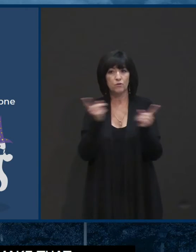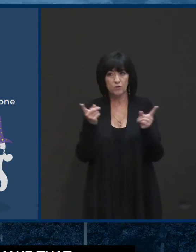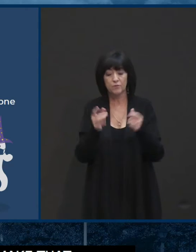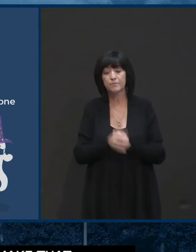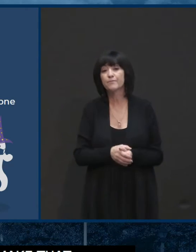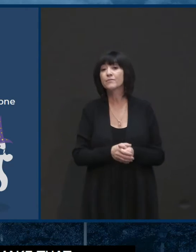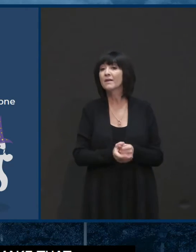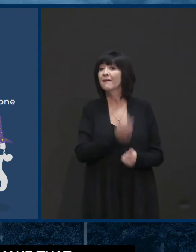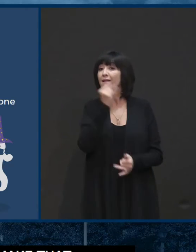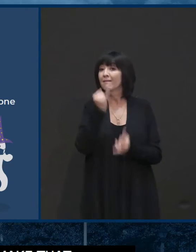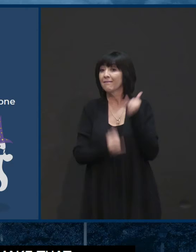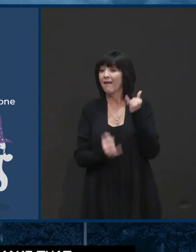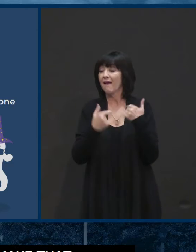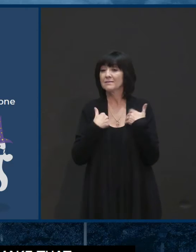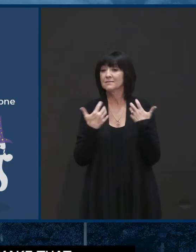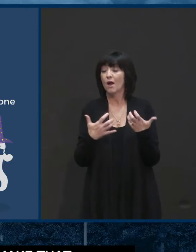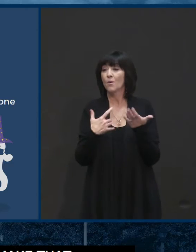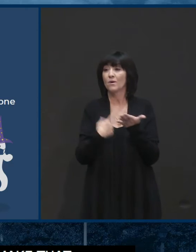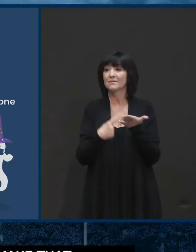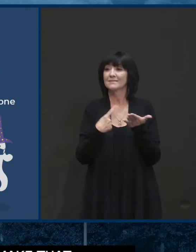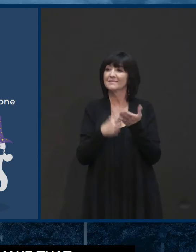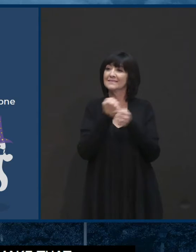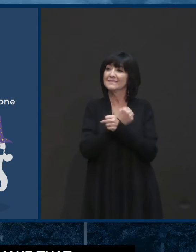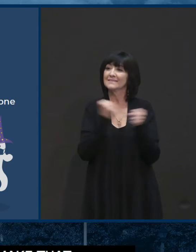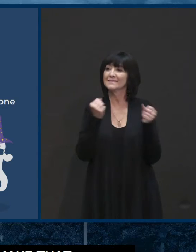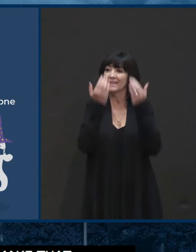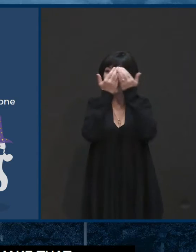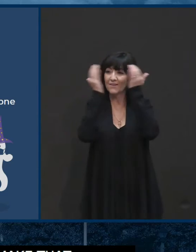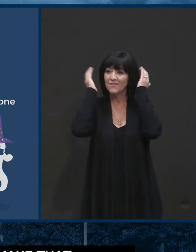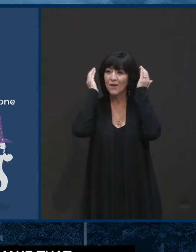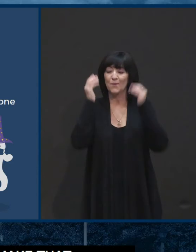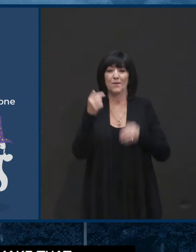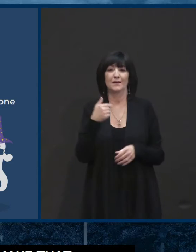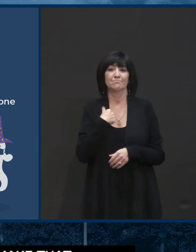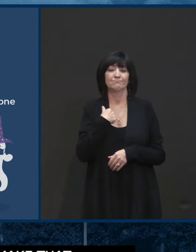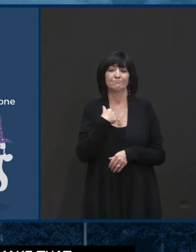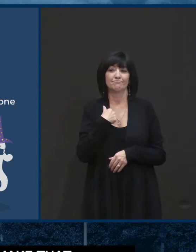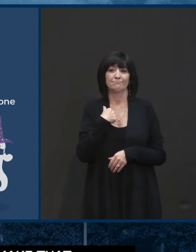Halloween. I love this infographic here, which